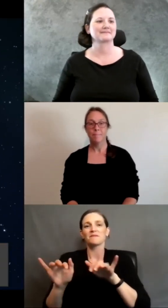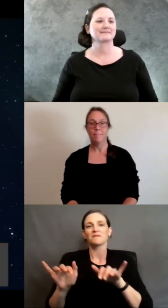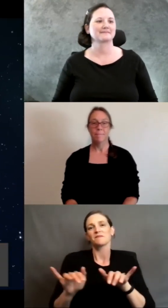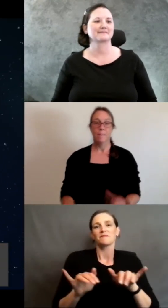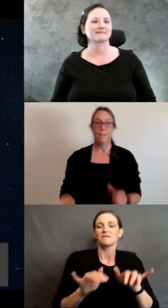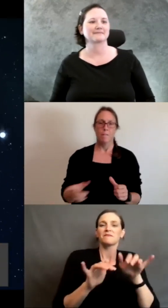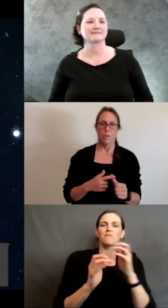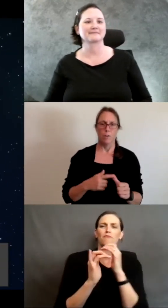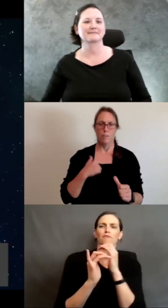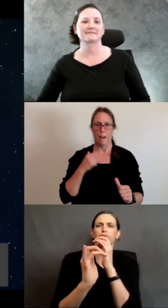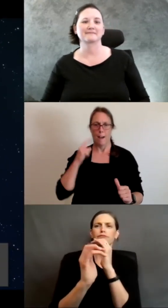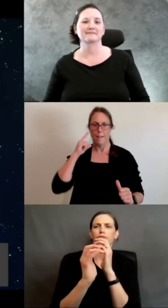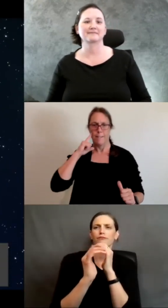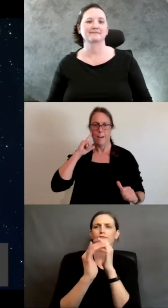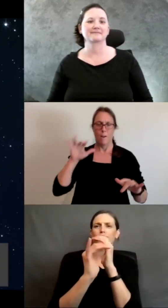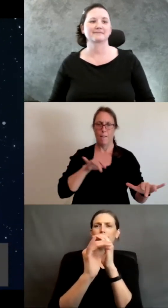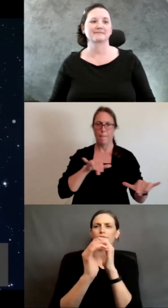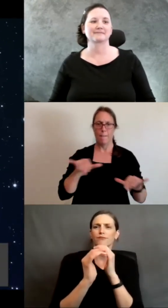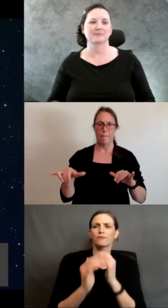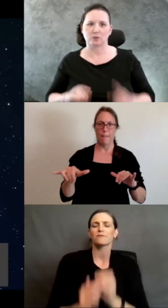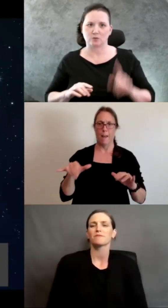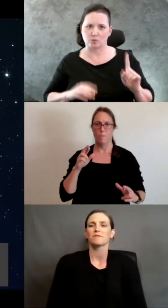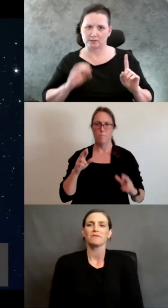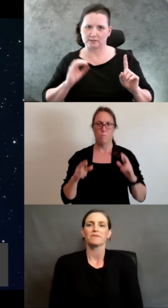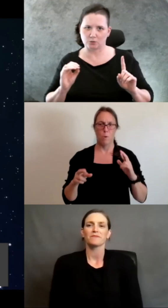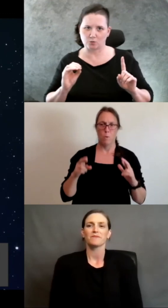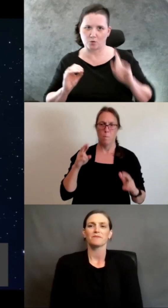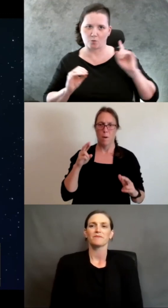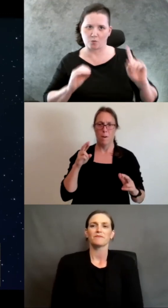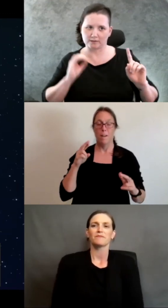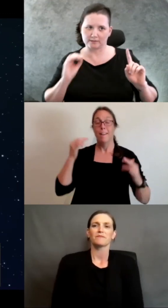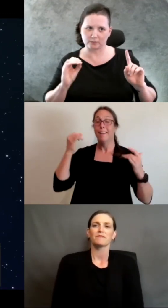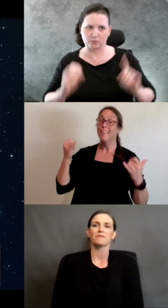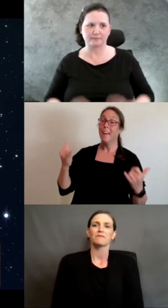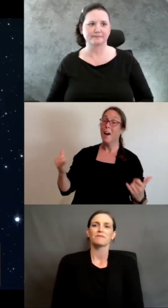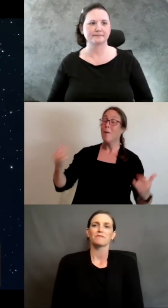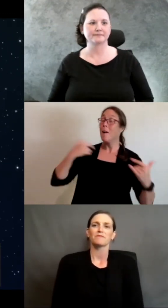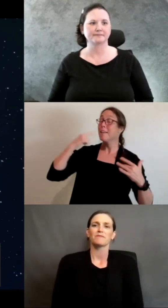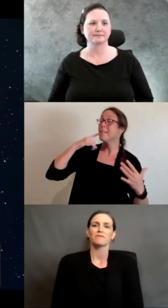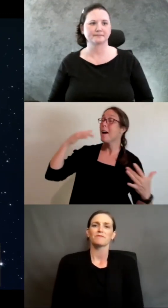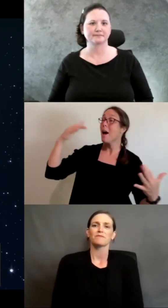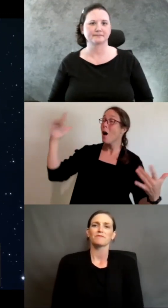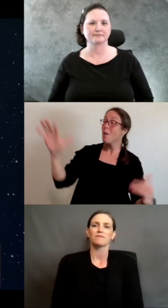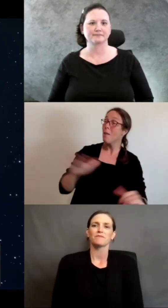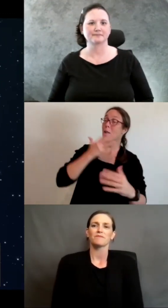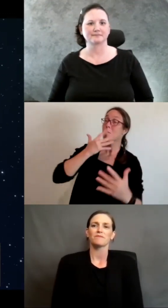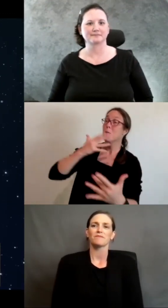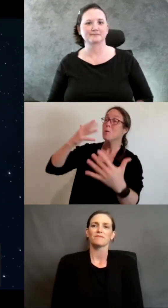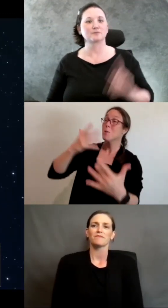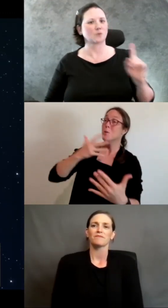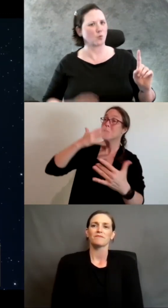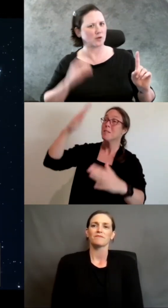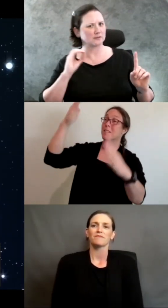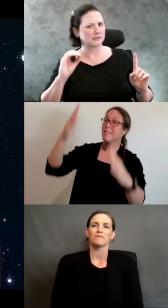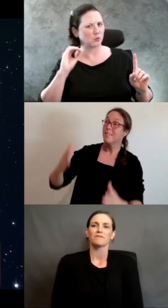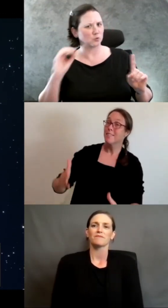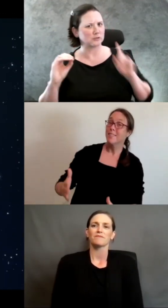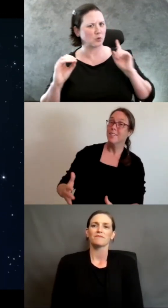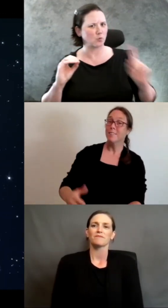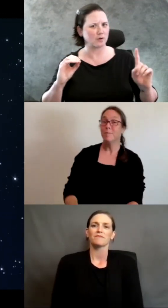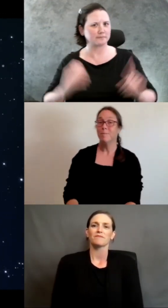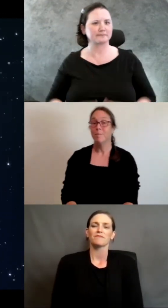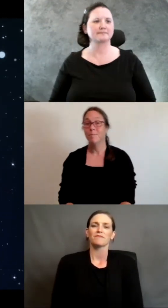First I sounded like this 1010 Now I sound like